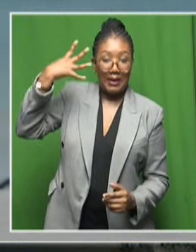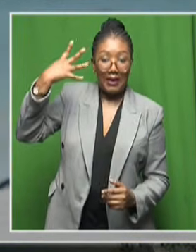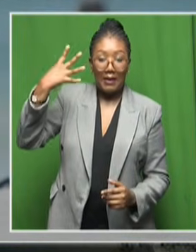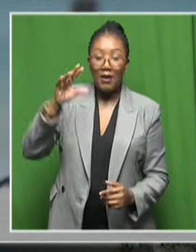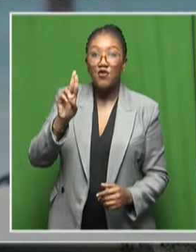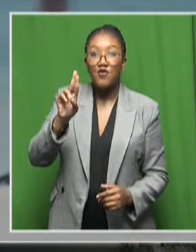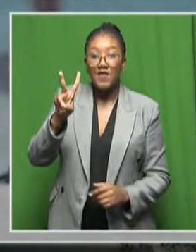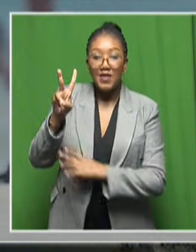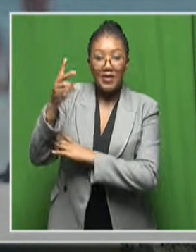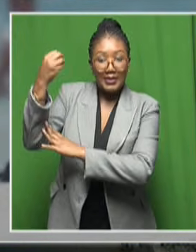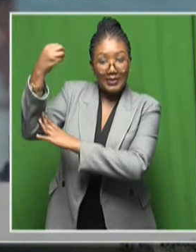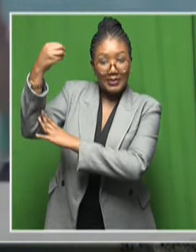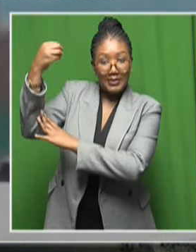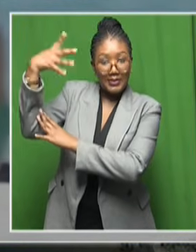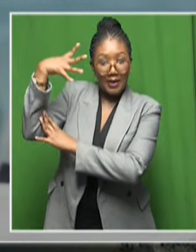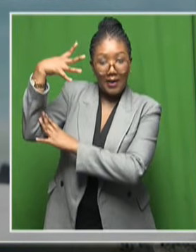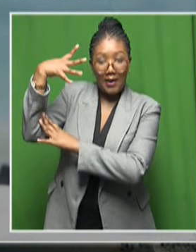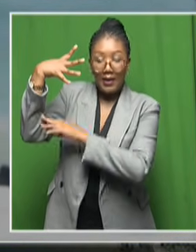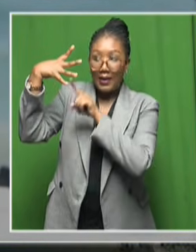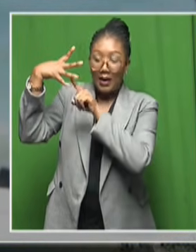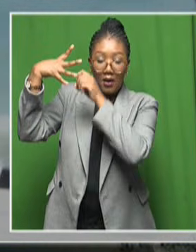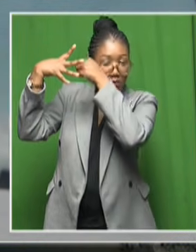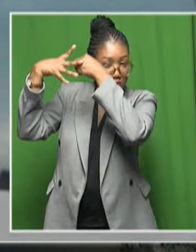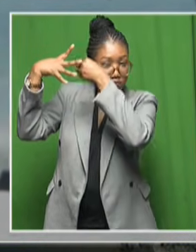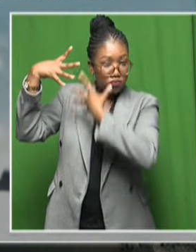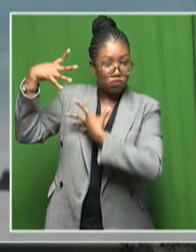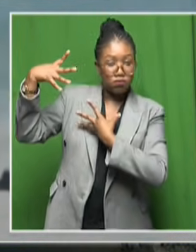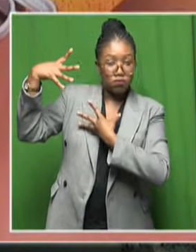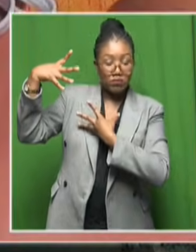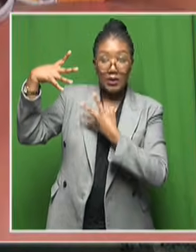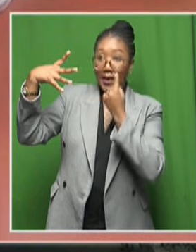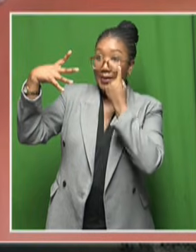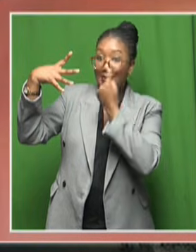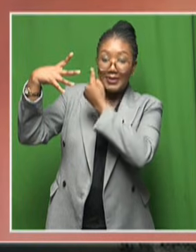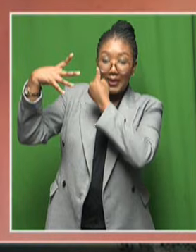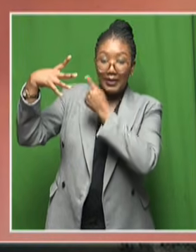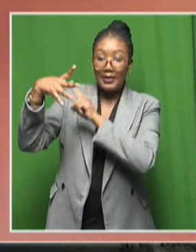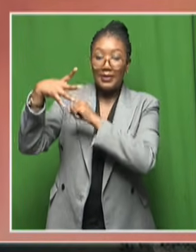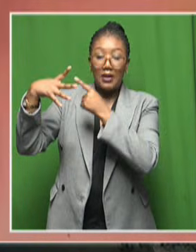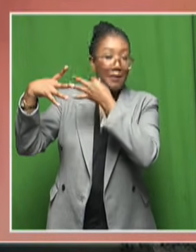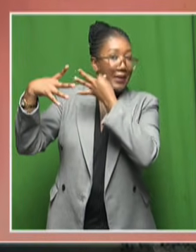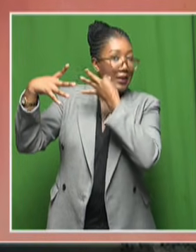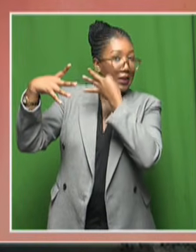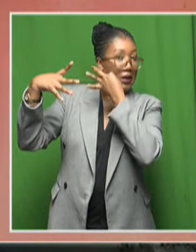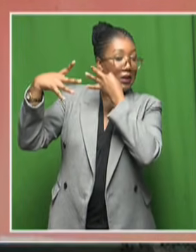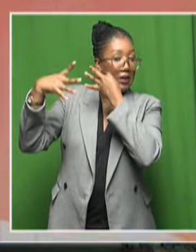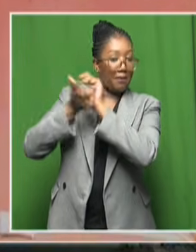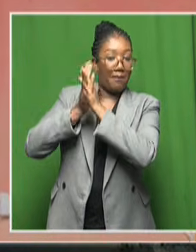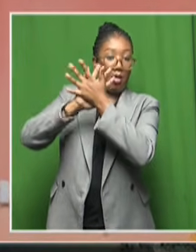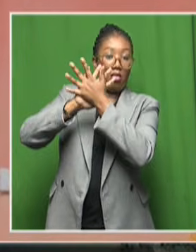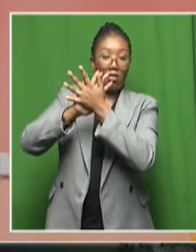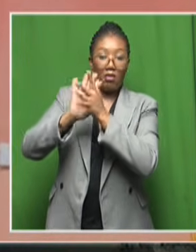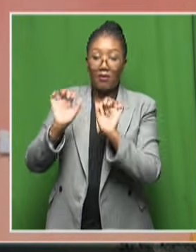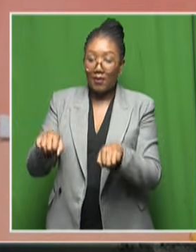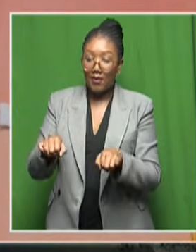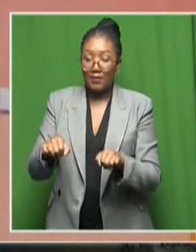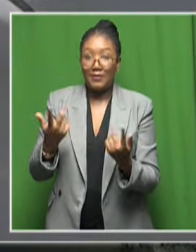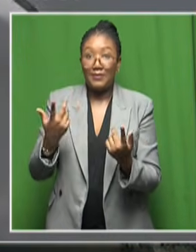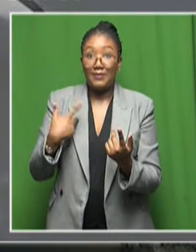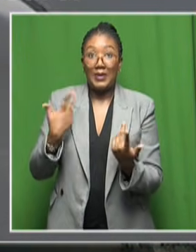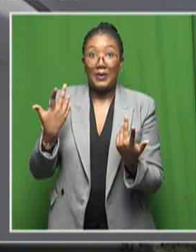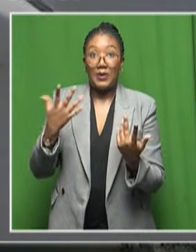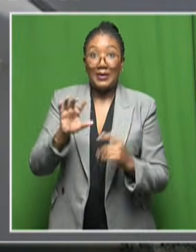a component of sunlight that can damage our skin and eyes. So South Africa regularly records very